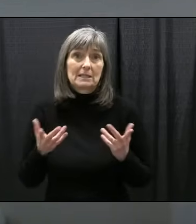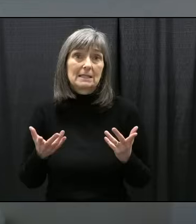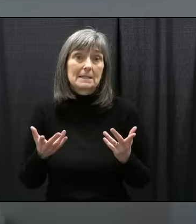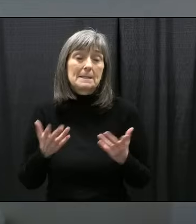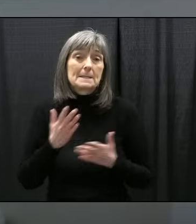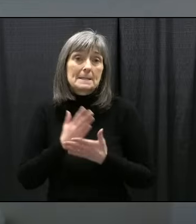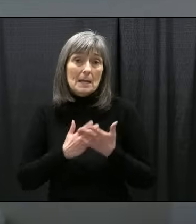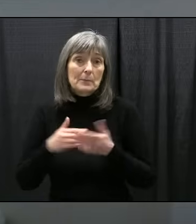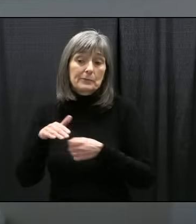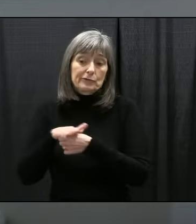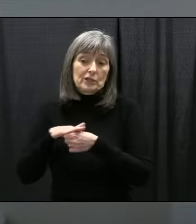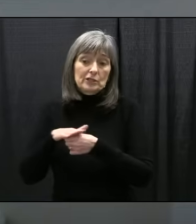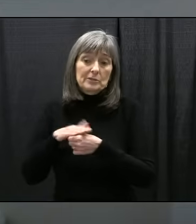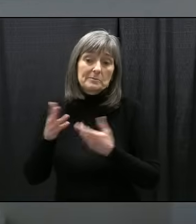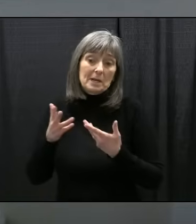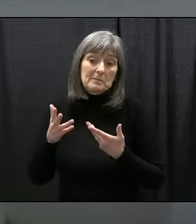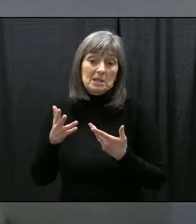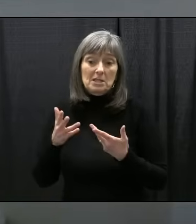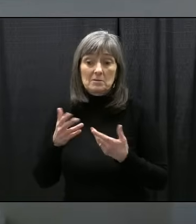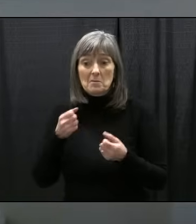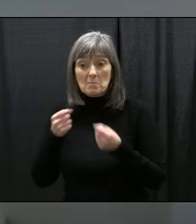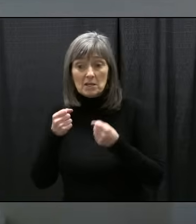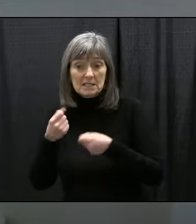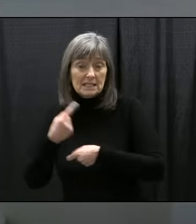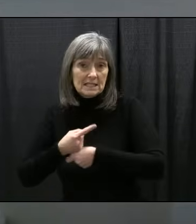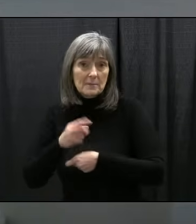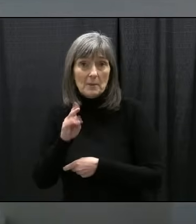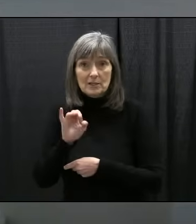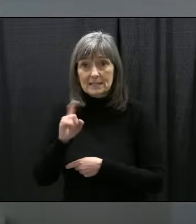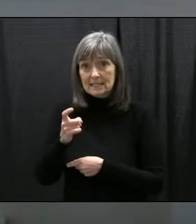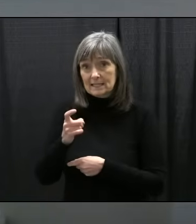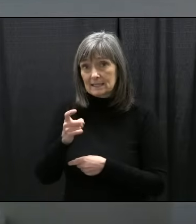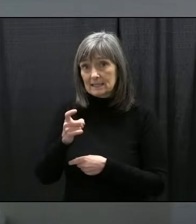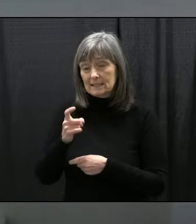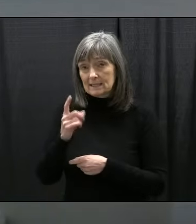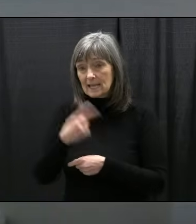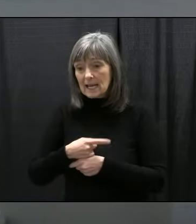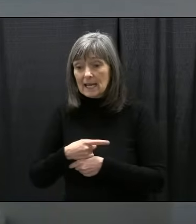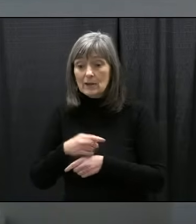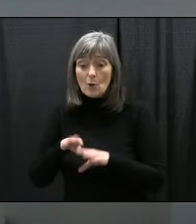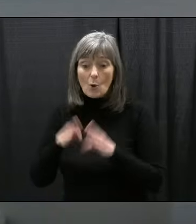some RHAs are able to run clinics on Boxing Day, and it may well be that others are not.